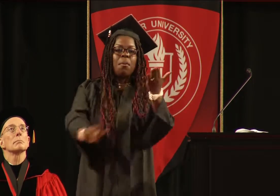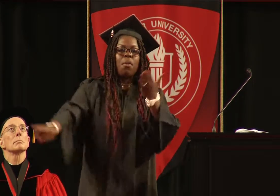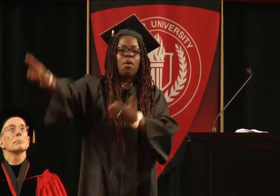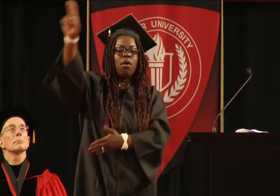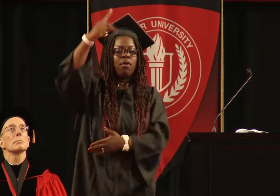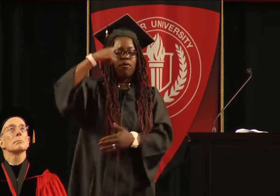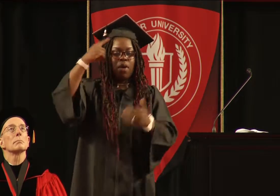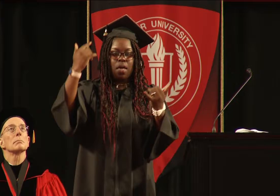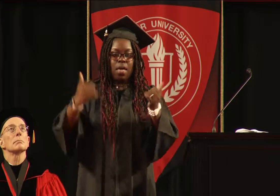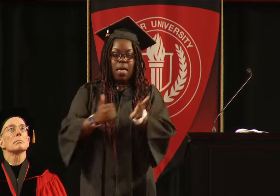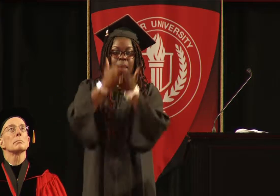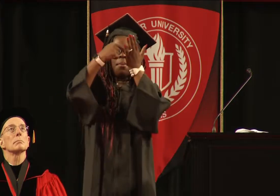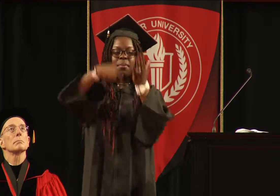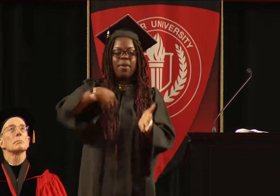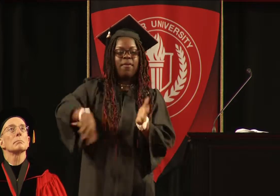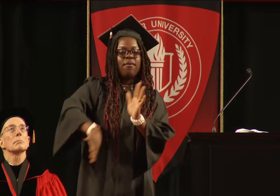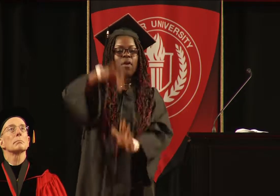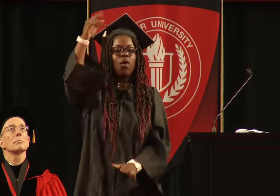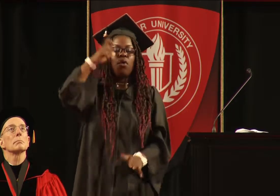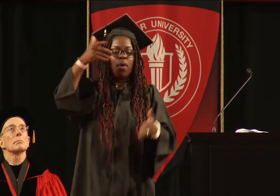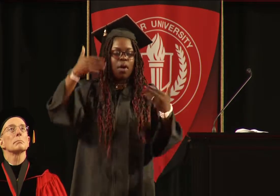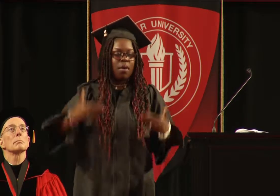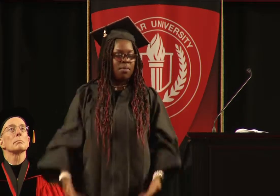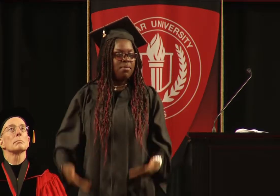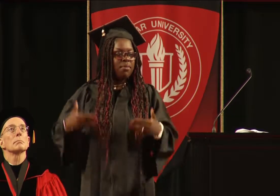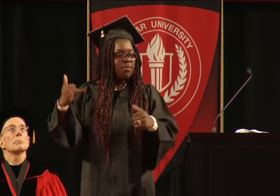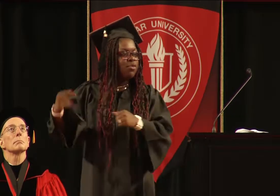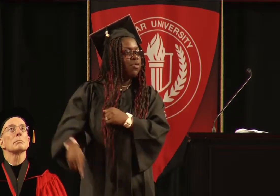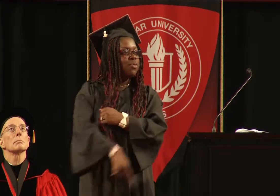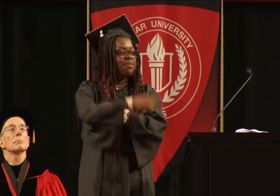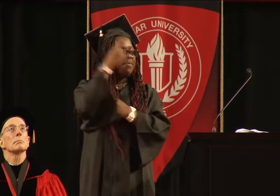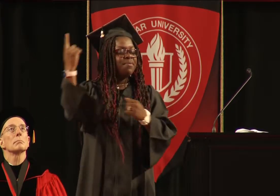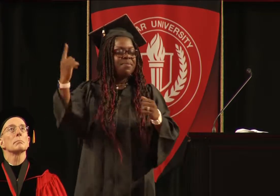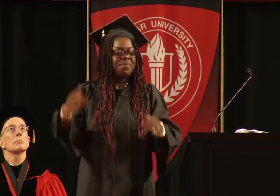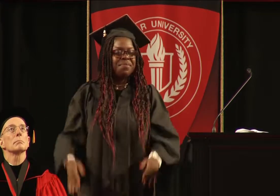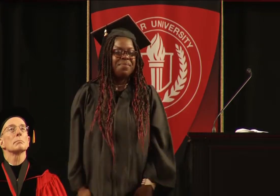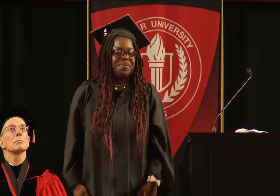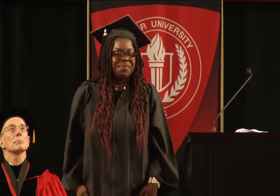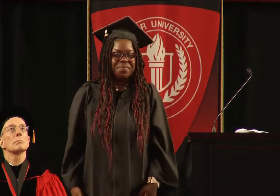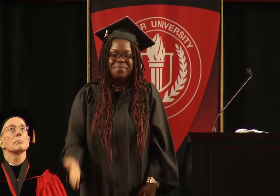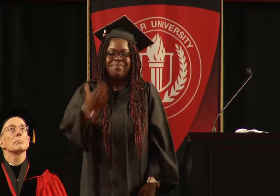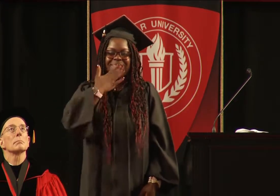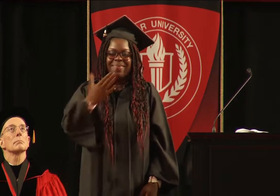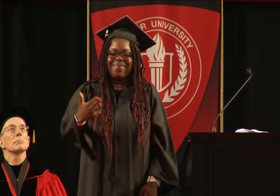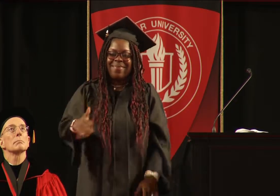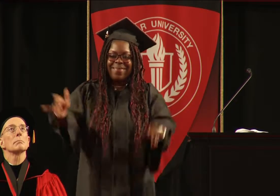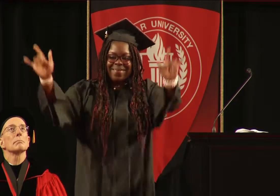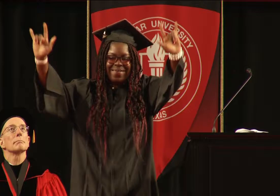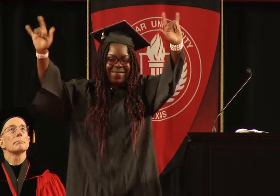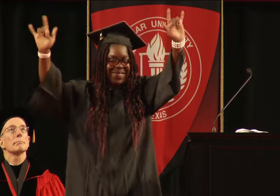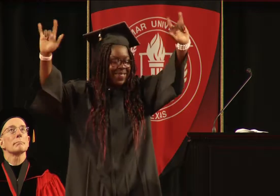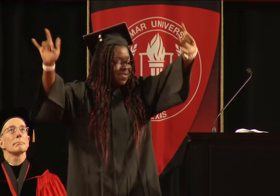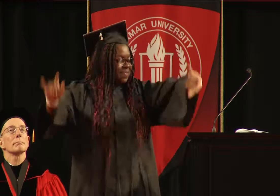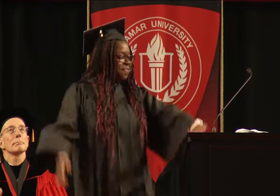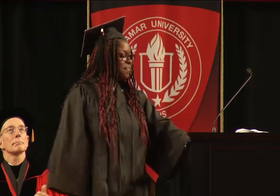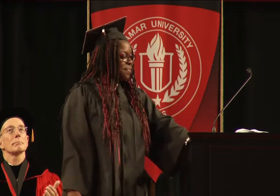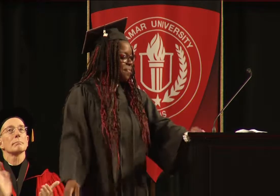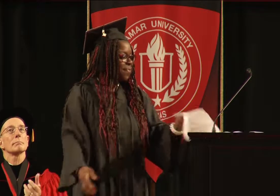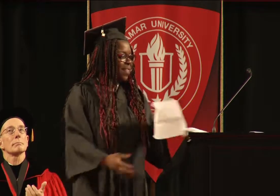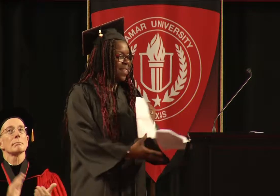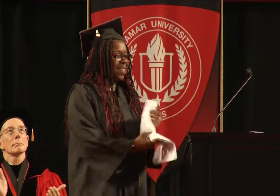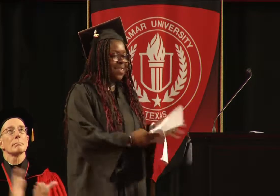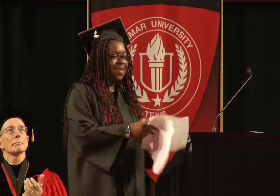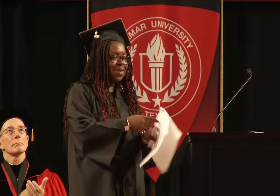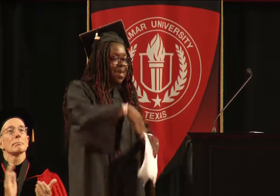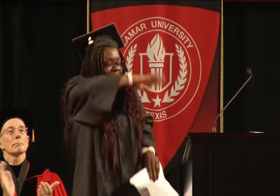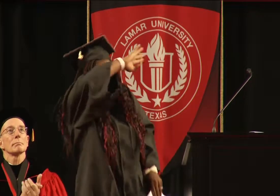But most of all, just thank you, Lamar, for helping me to find who I am today. Thank you. I love